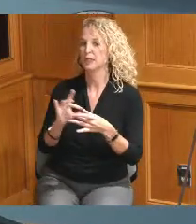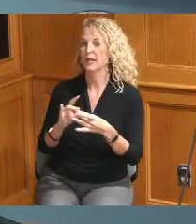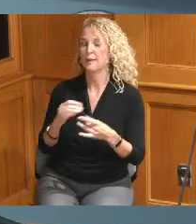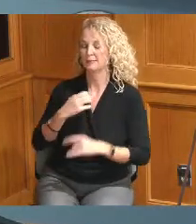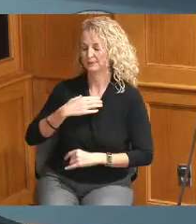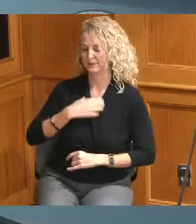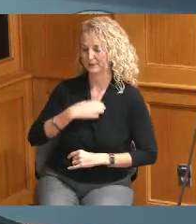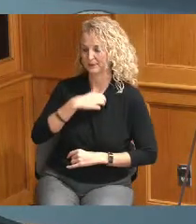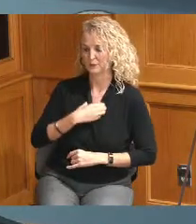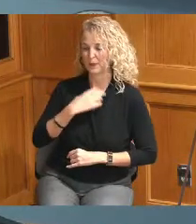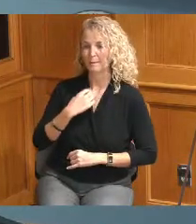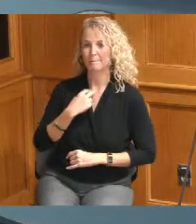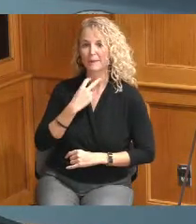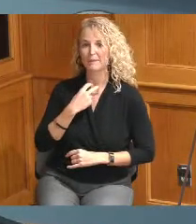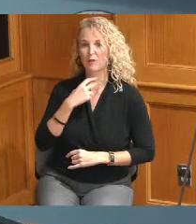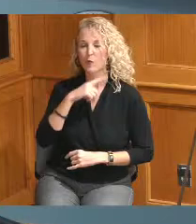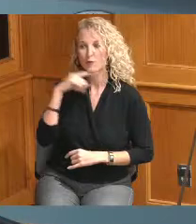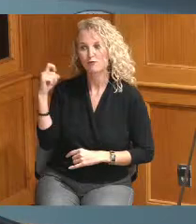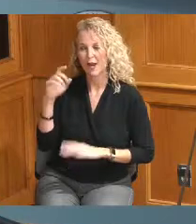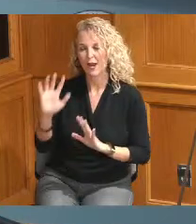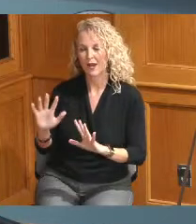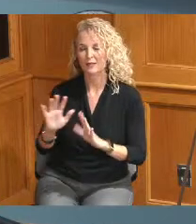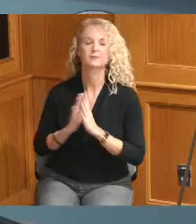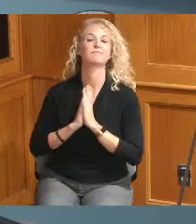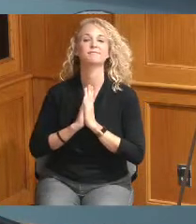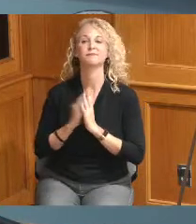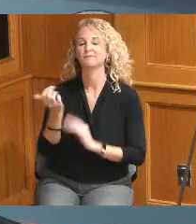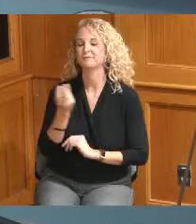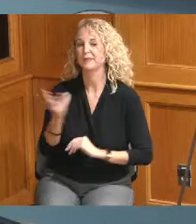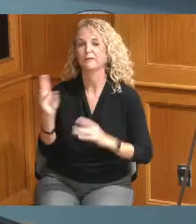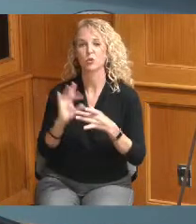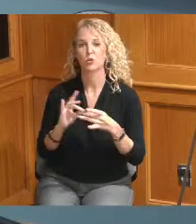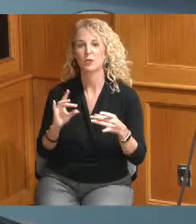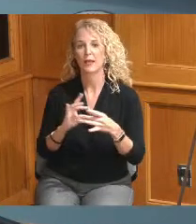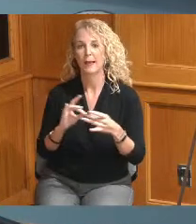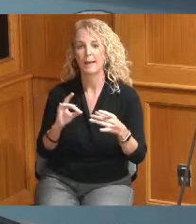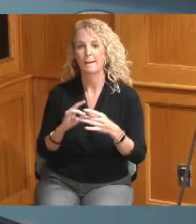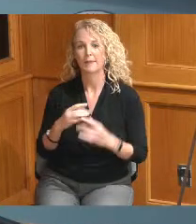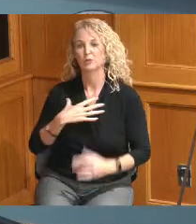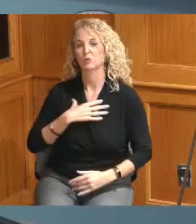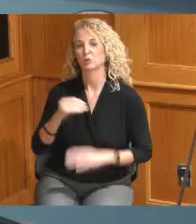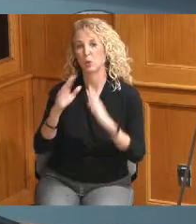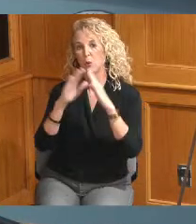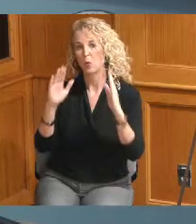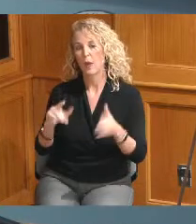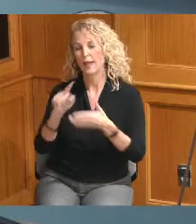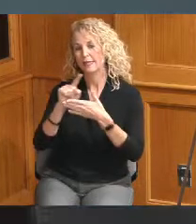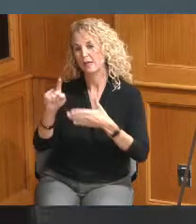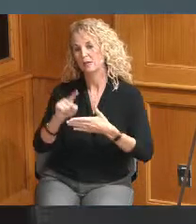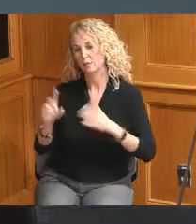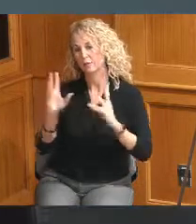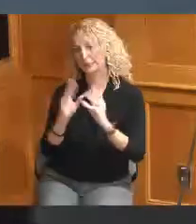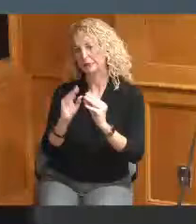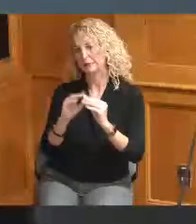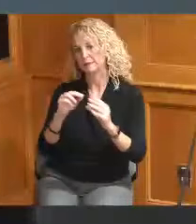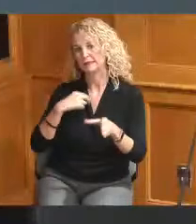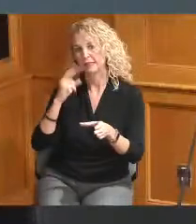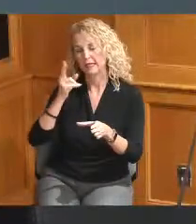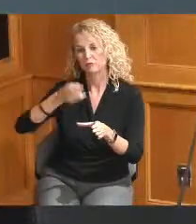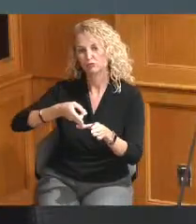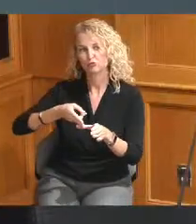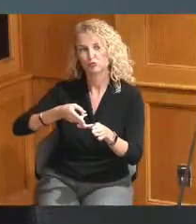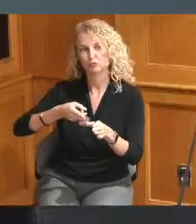Excuse my voice, just a dry throat. Just a few things, the White House weekly briefing that I participate